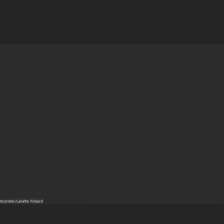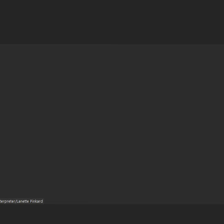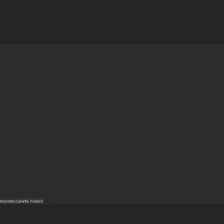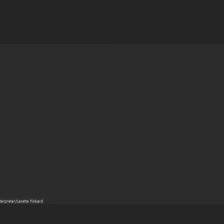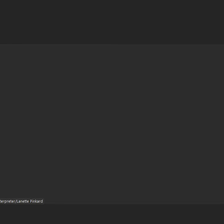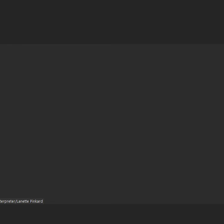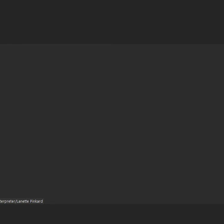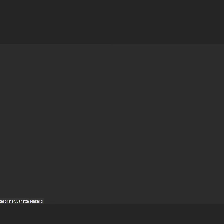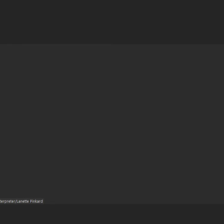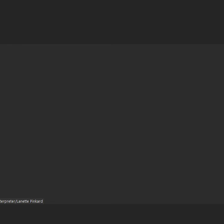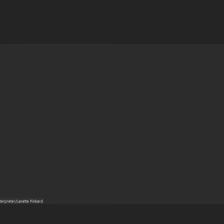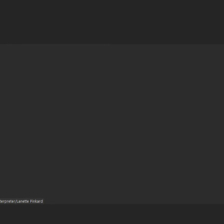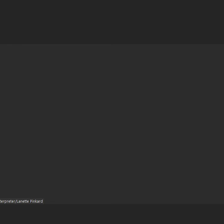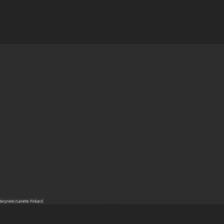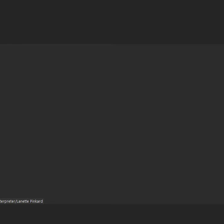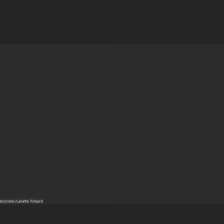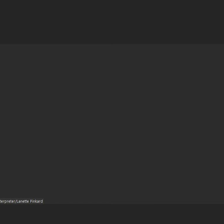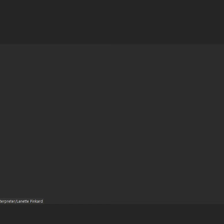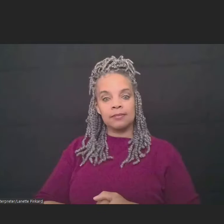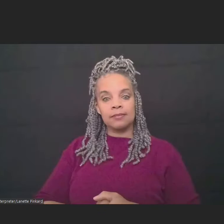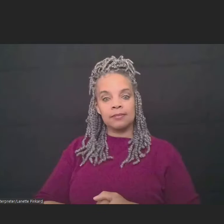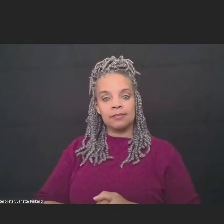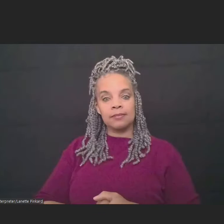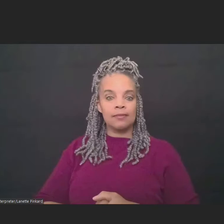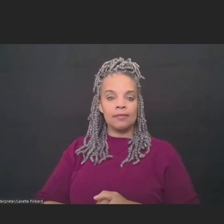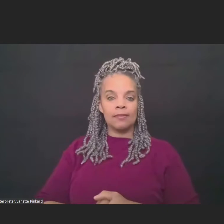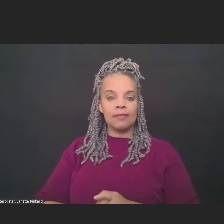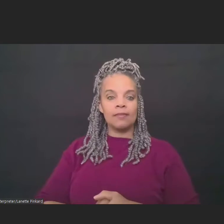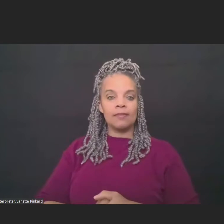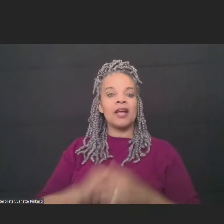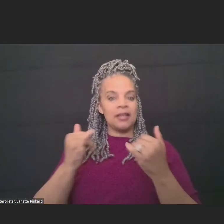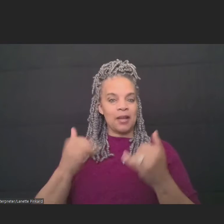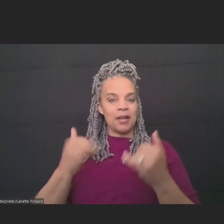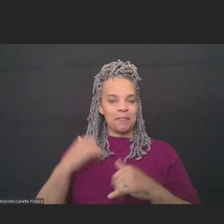Okay, stop. Should be back with you now.